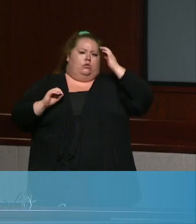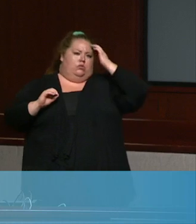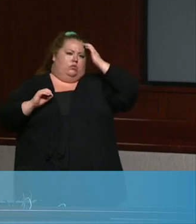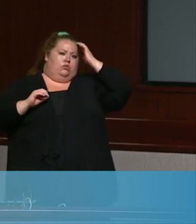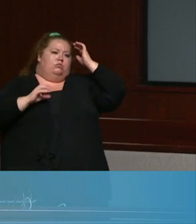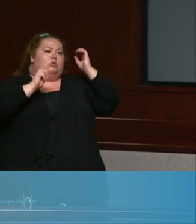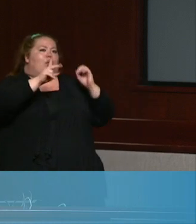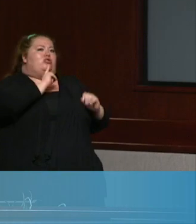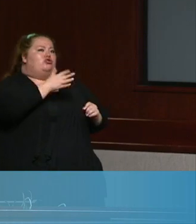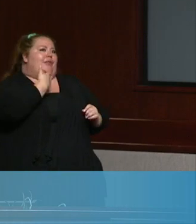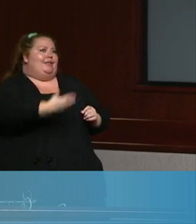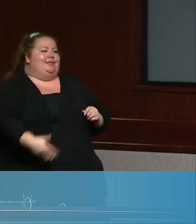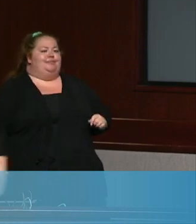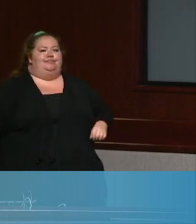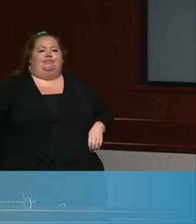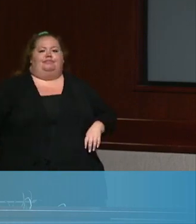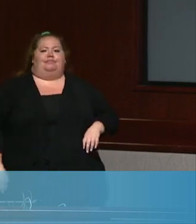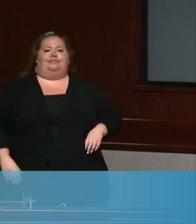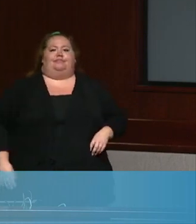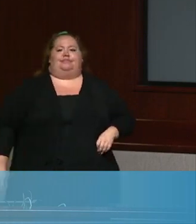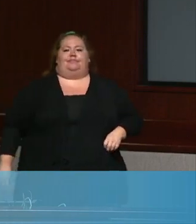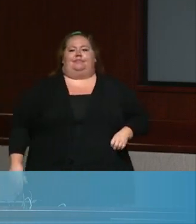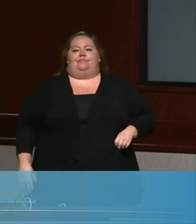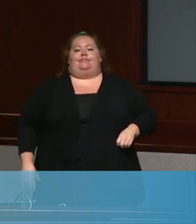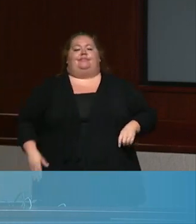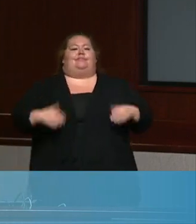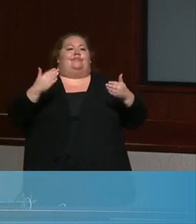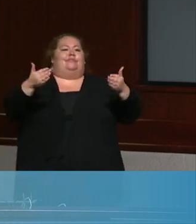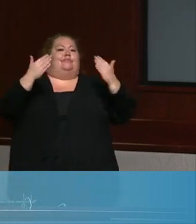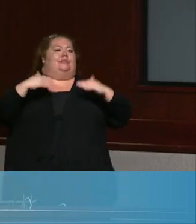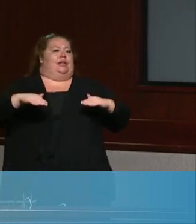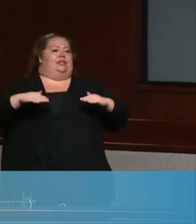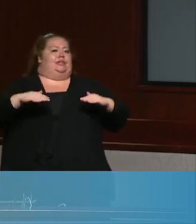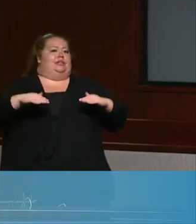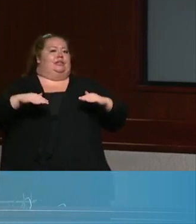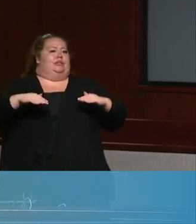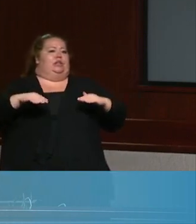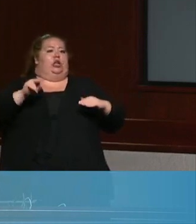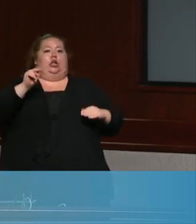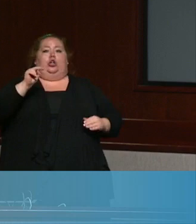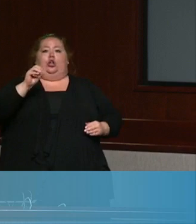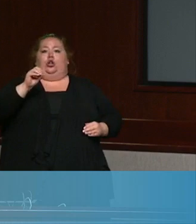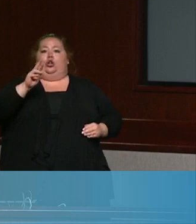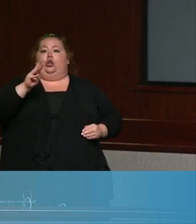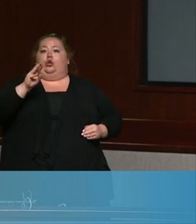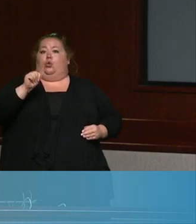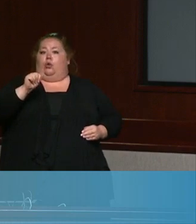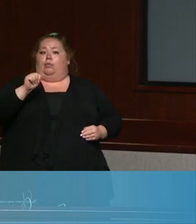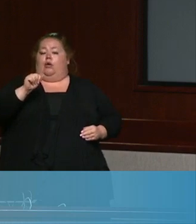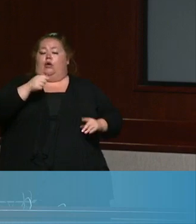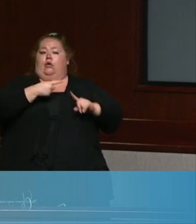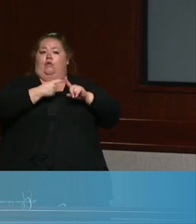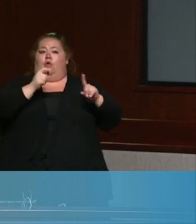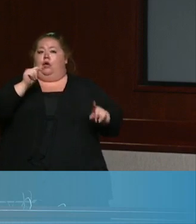Okay, sure, thanks. Okay, so our next outlet, I believe we had Norma from Telemundo join.